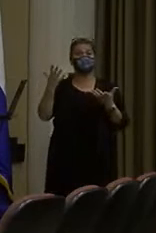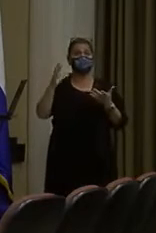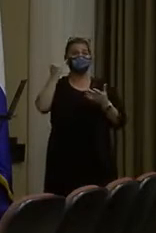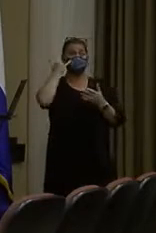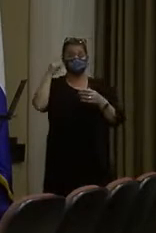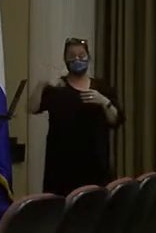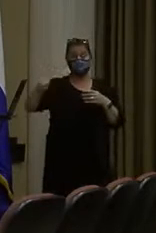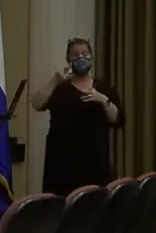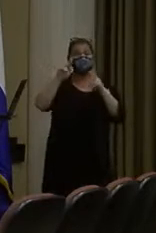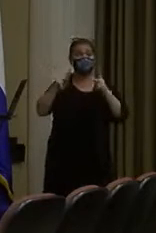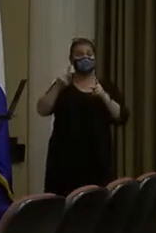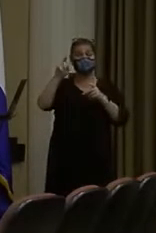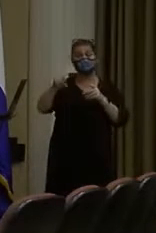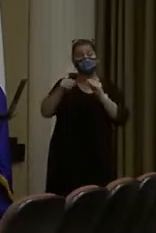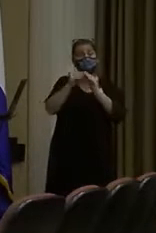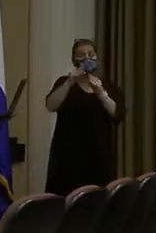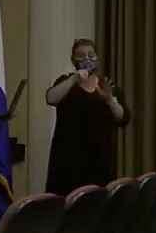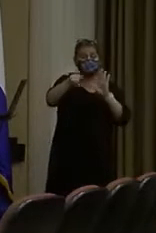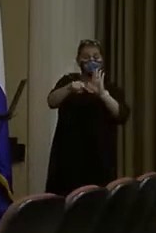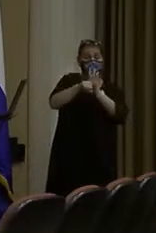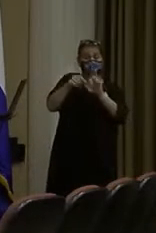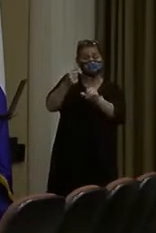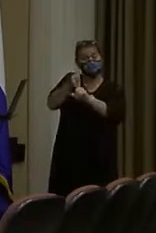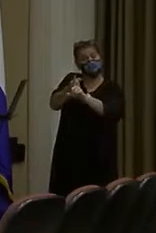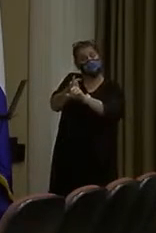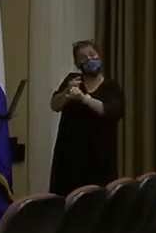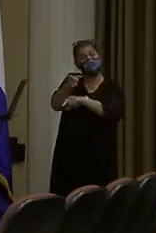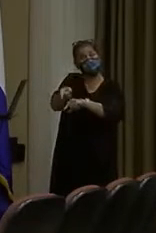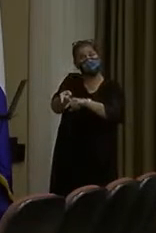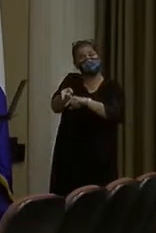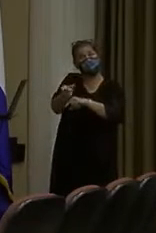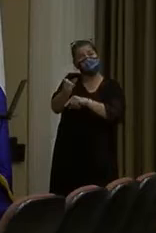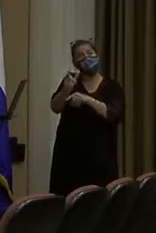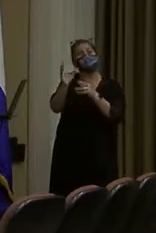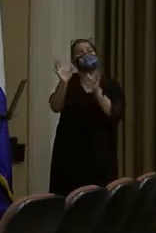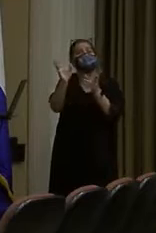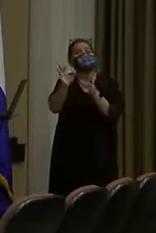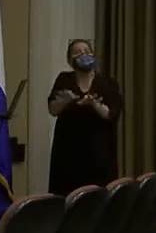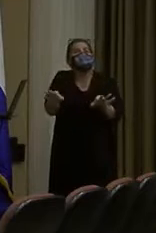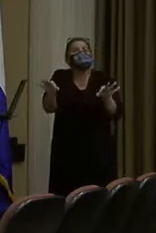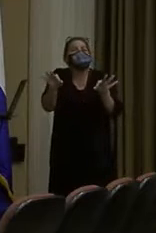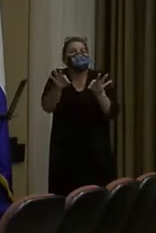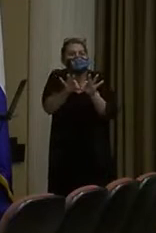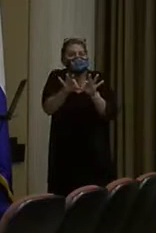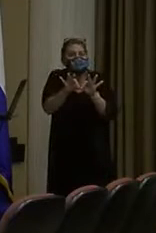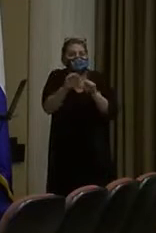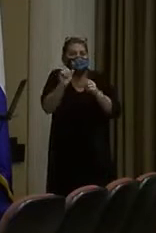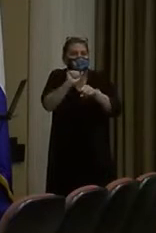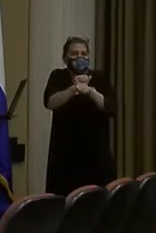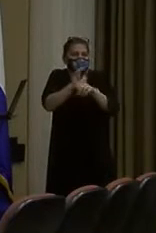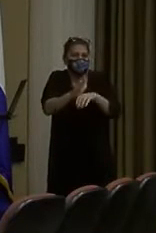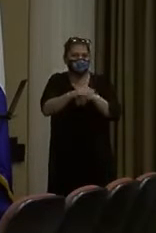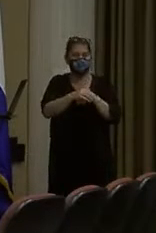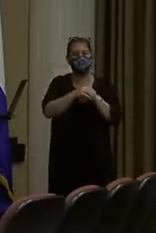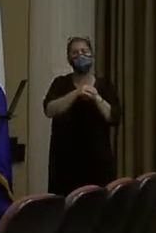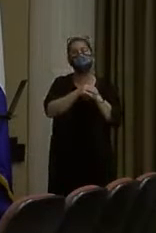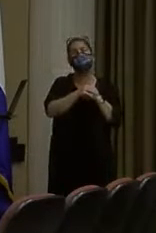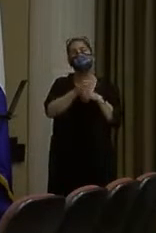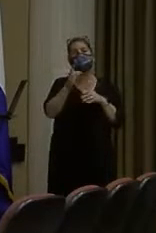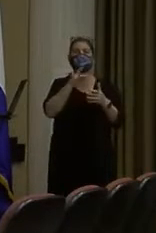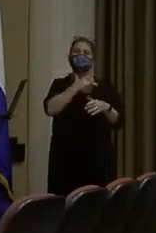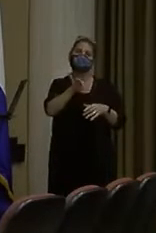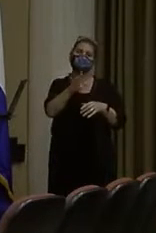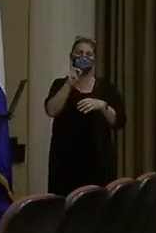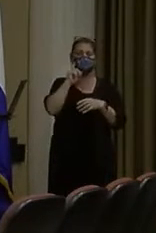the people who are being most negatively impacted right now are essential workers, right? Although we tend to look at them